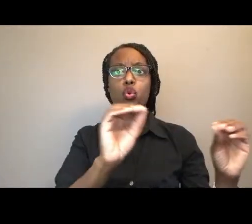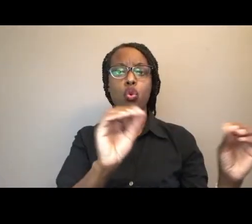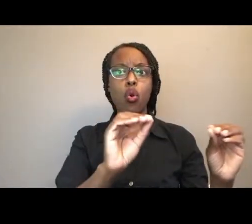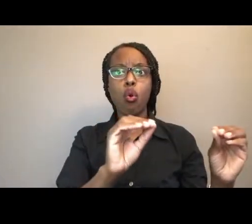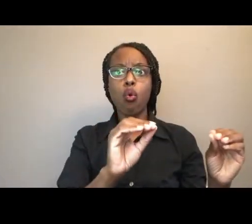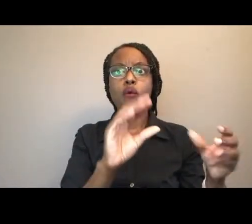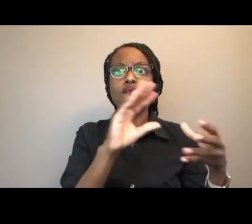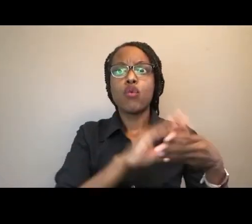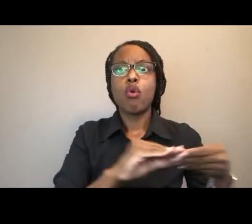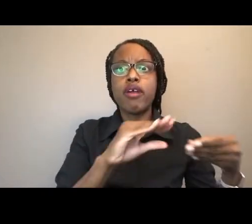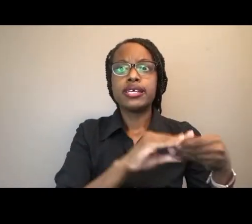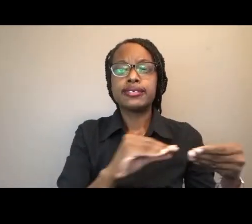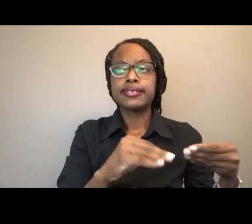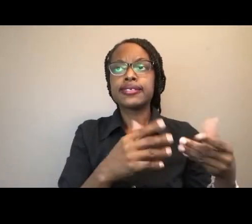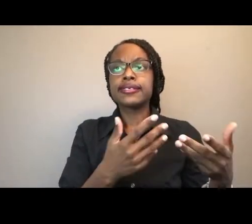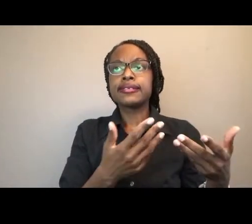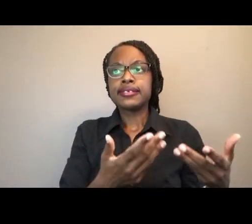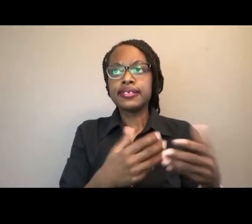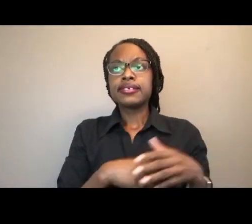I've